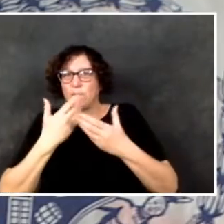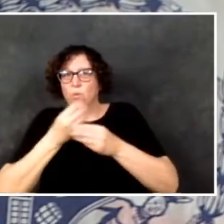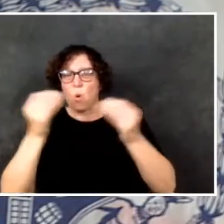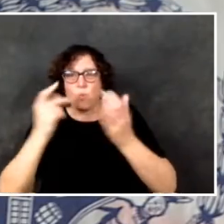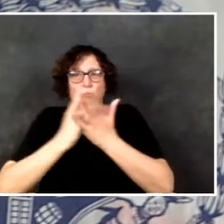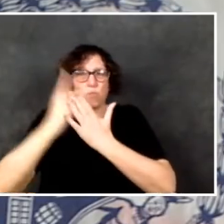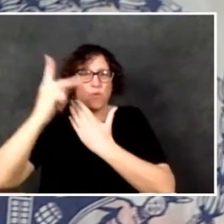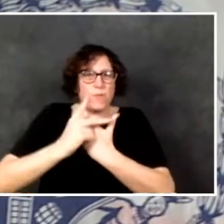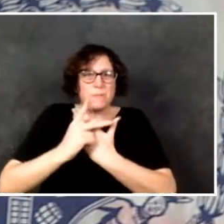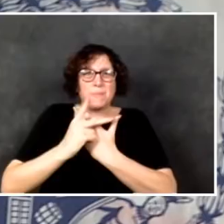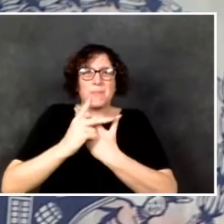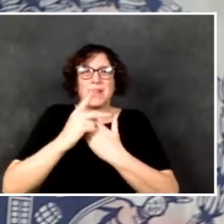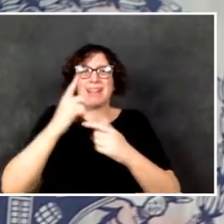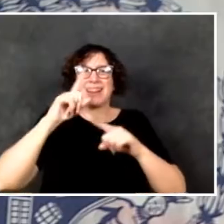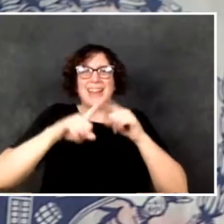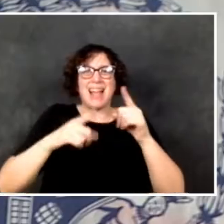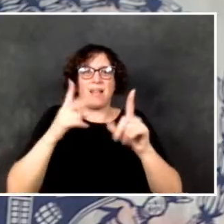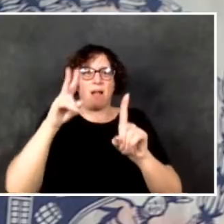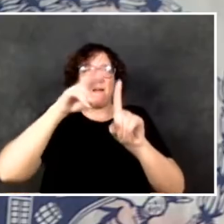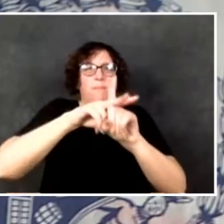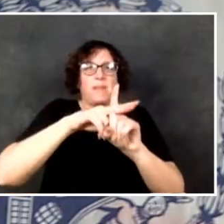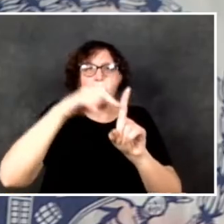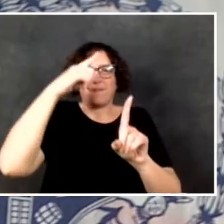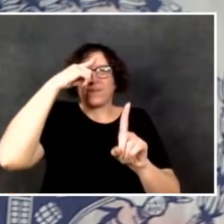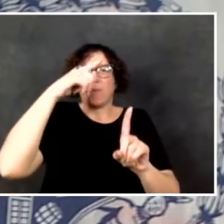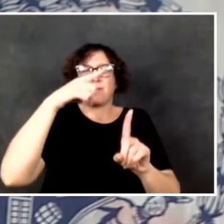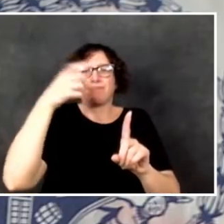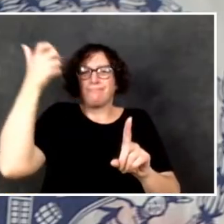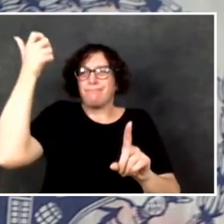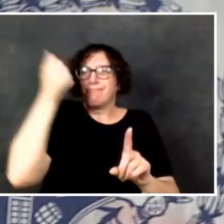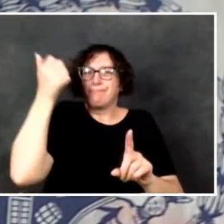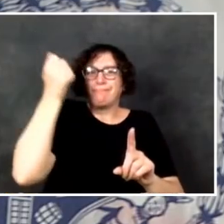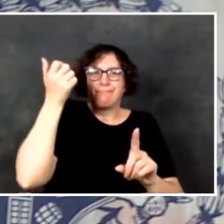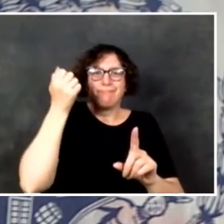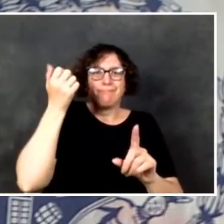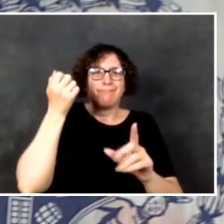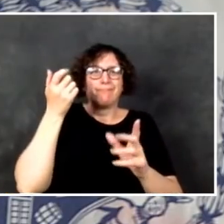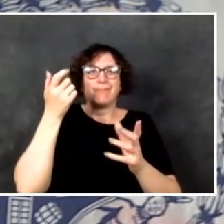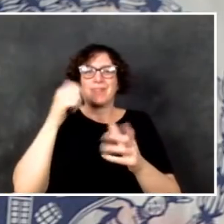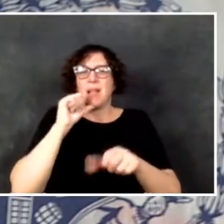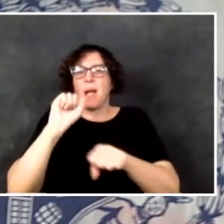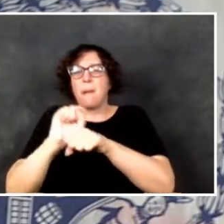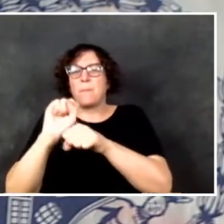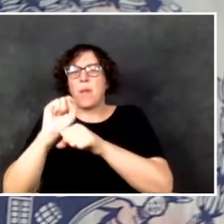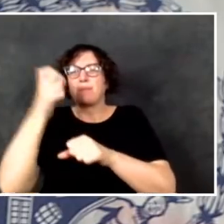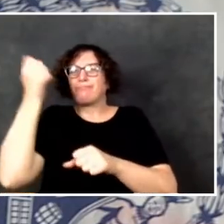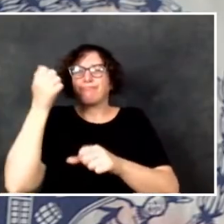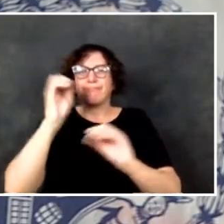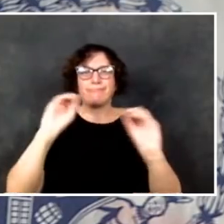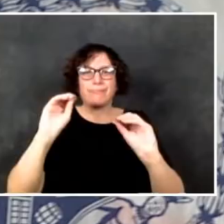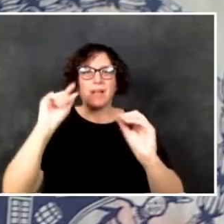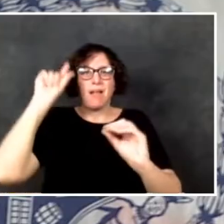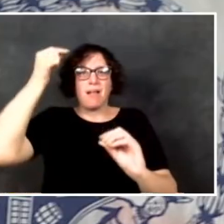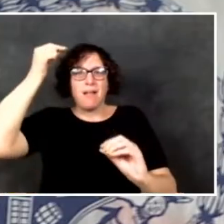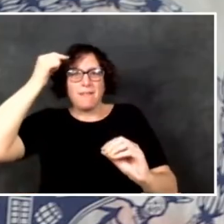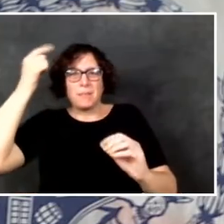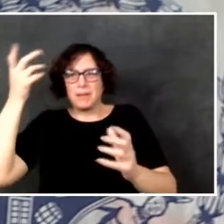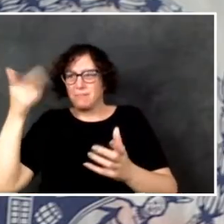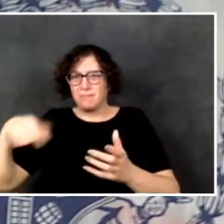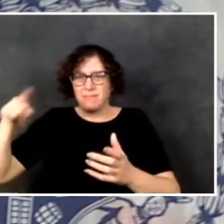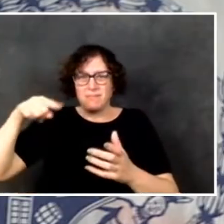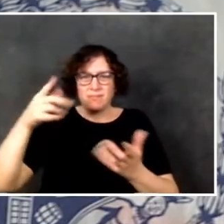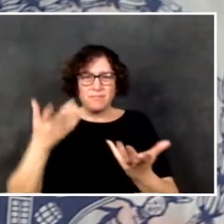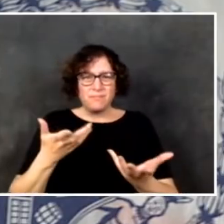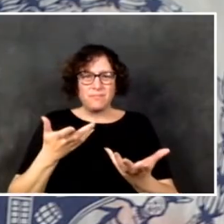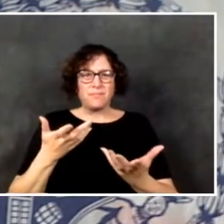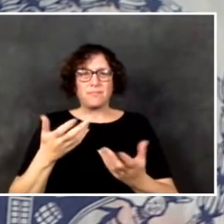unemployment or any other benefit, which is a government benefit. But they're staying in the home. They don't have money to buy